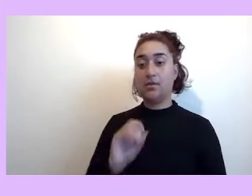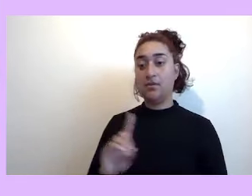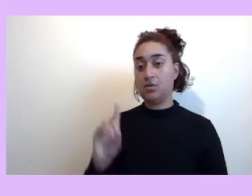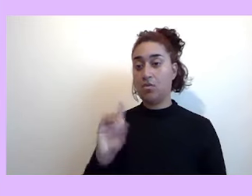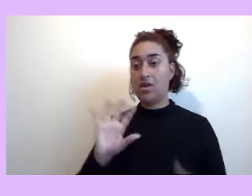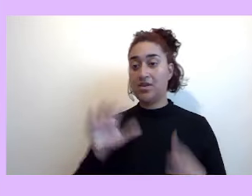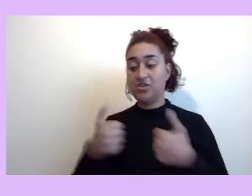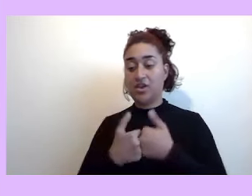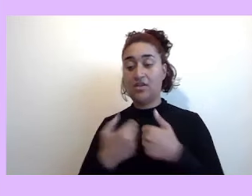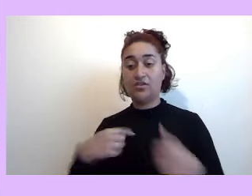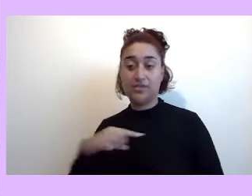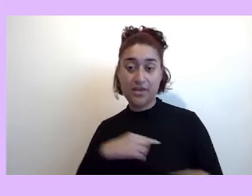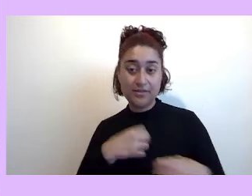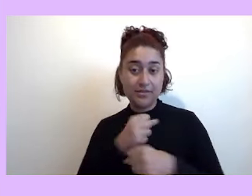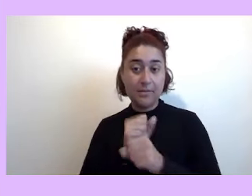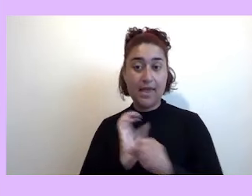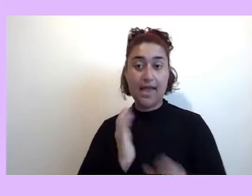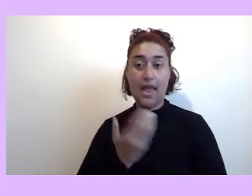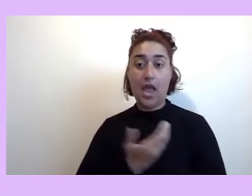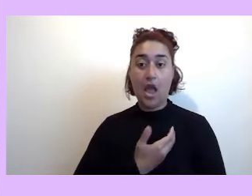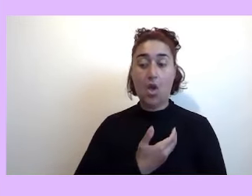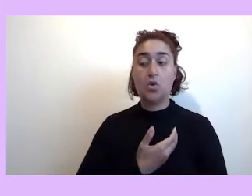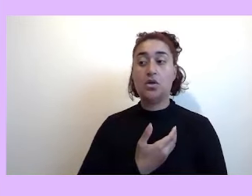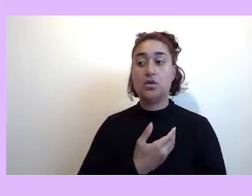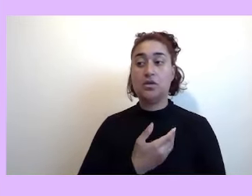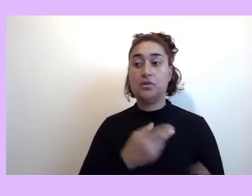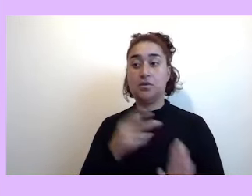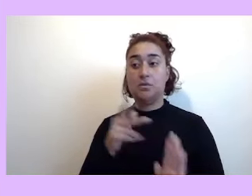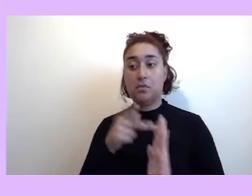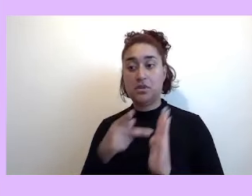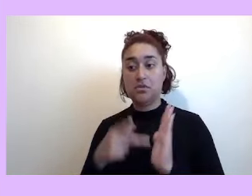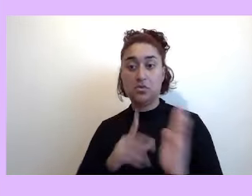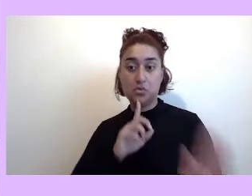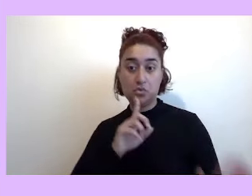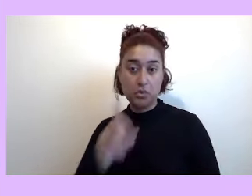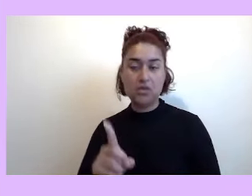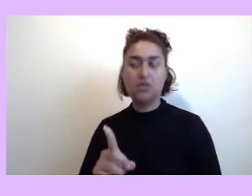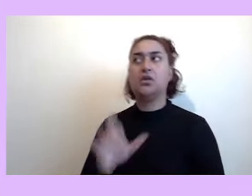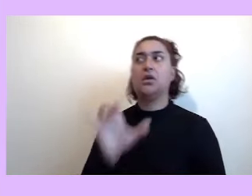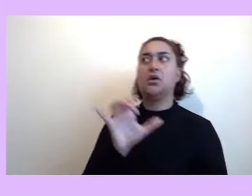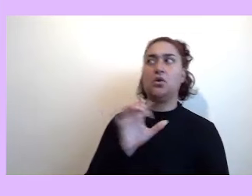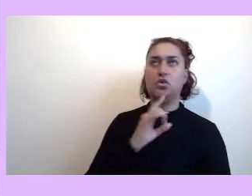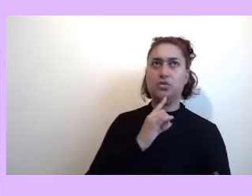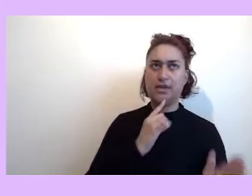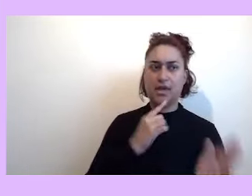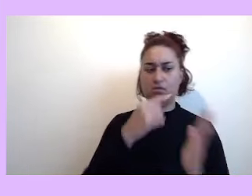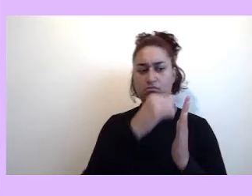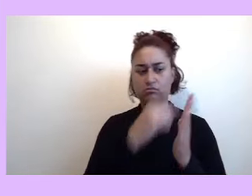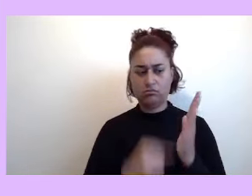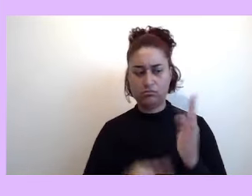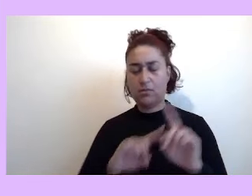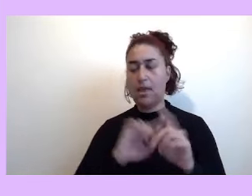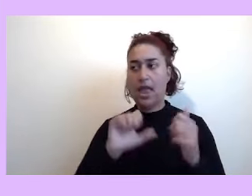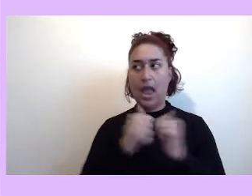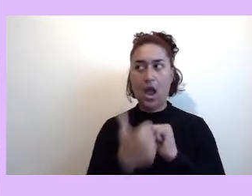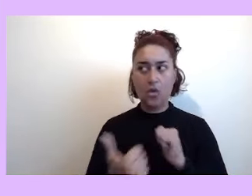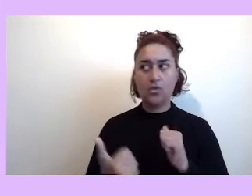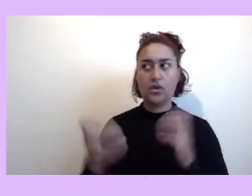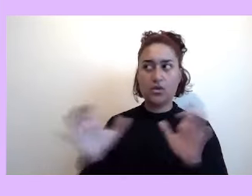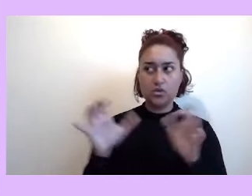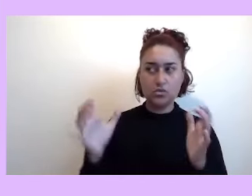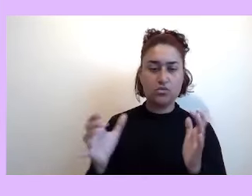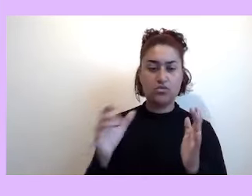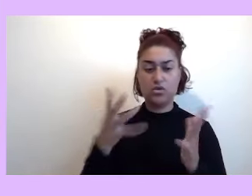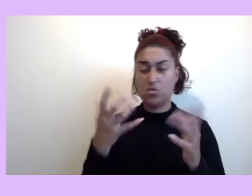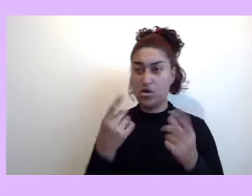us to make some of our principles real. Like, okay, you said all this, but how are we actually going to make it work together? You know, you want to do what for how long?